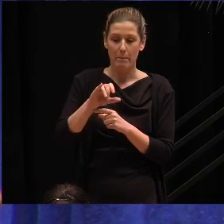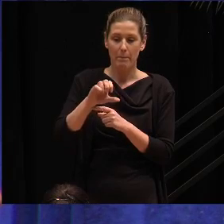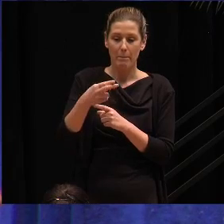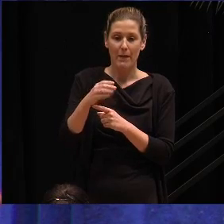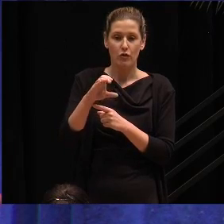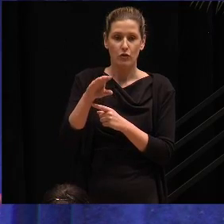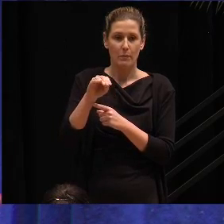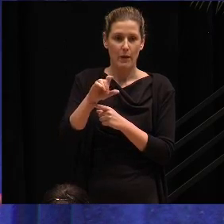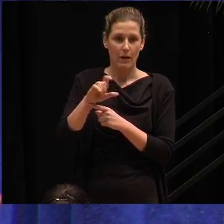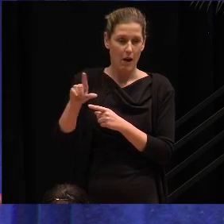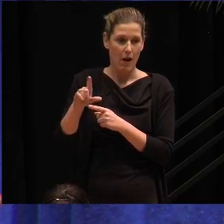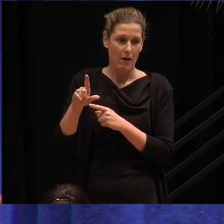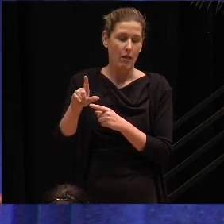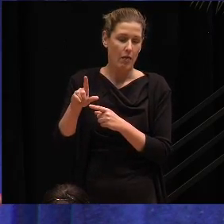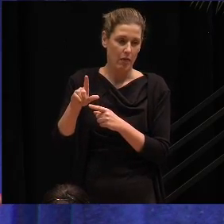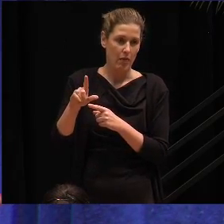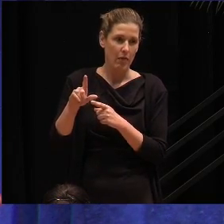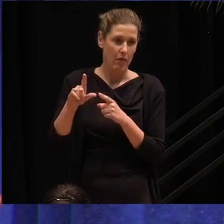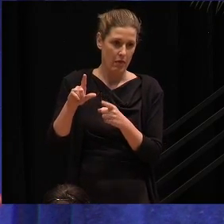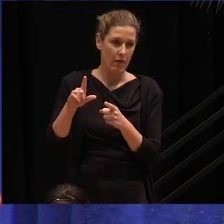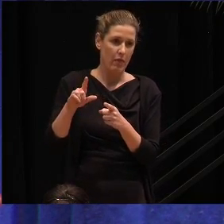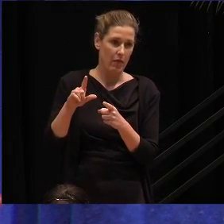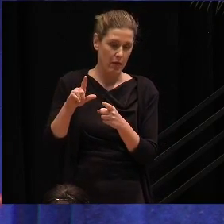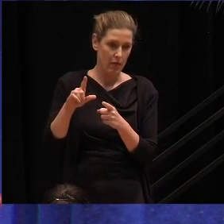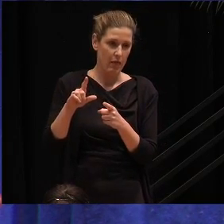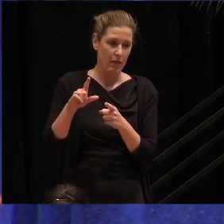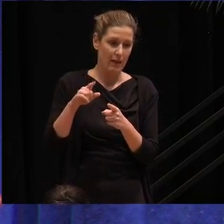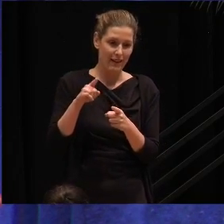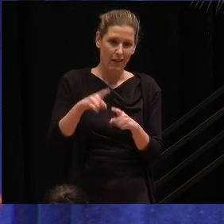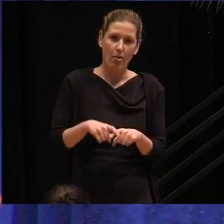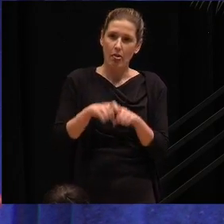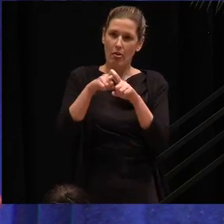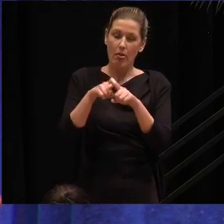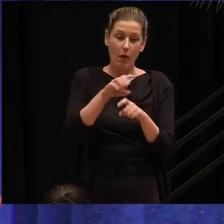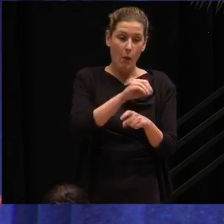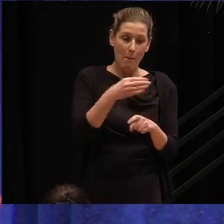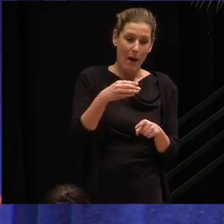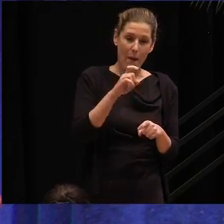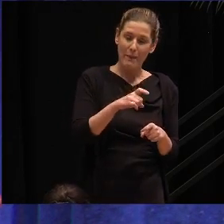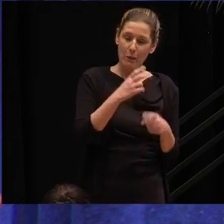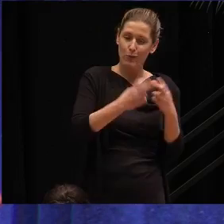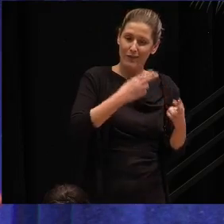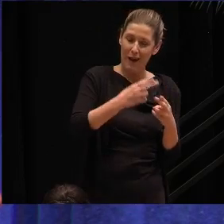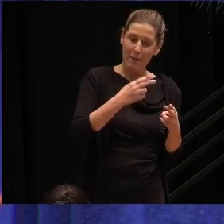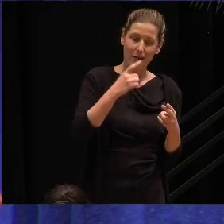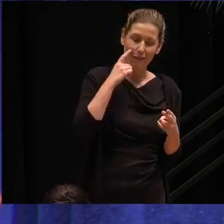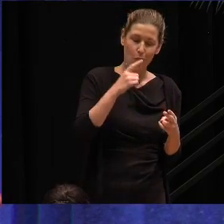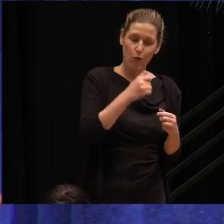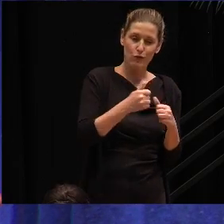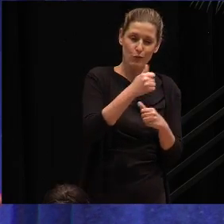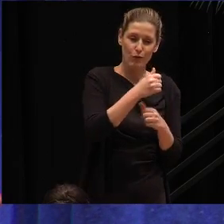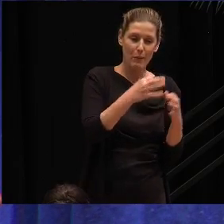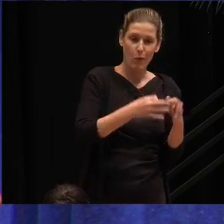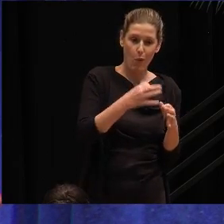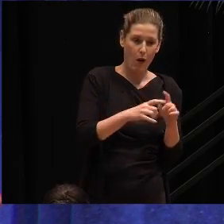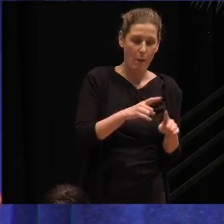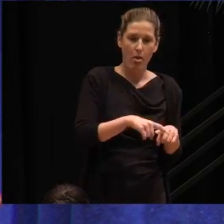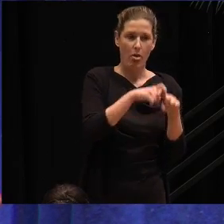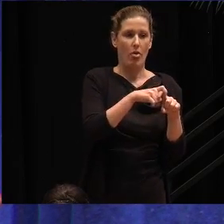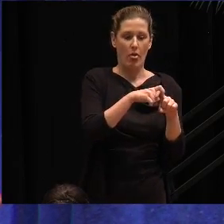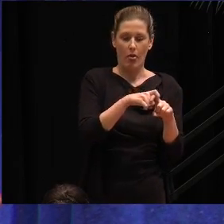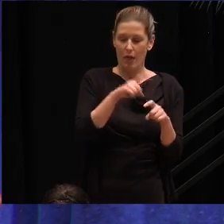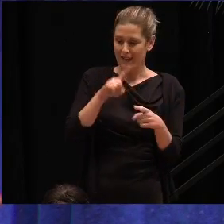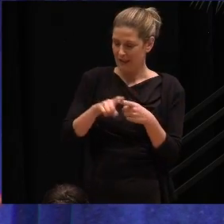withheld the Supreme Court nomination that was President Obama's until after the election, so that the Republican, if he were to win,